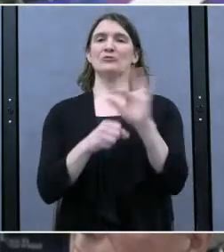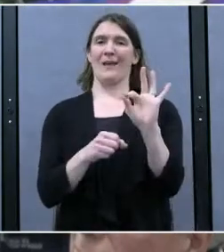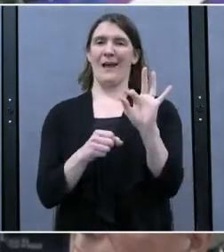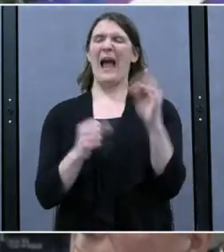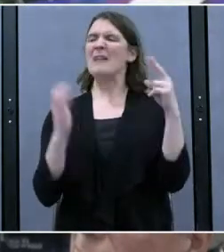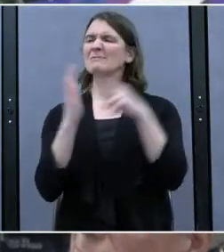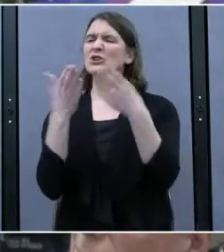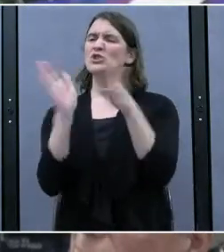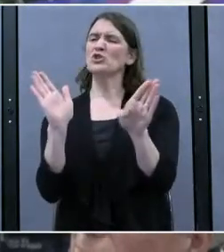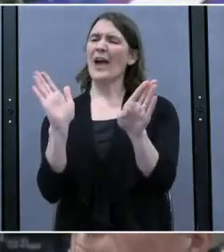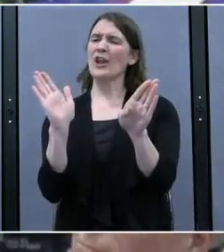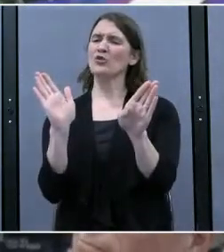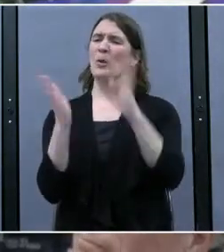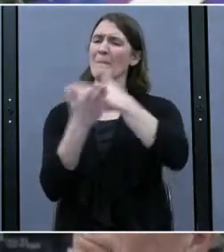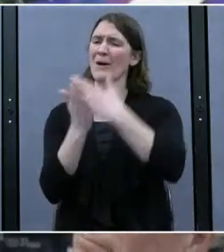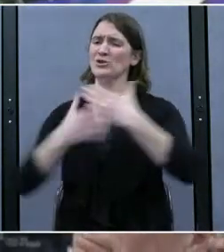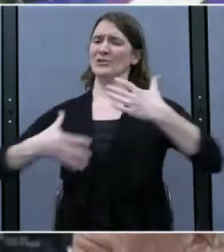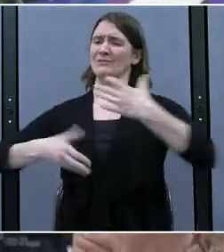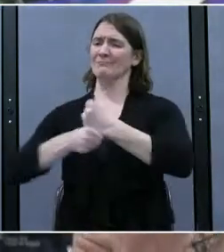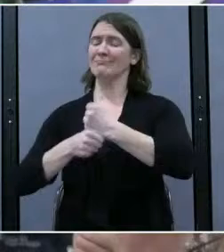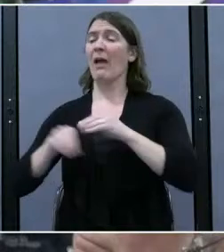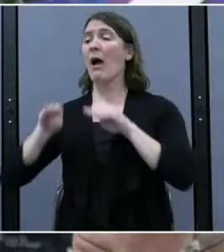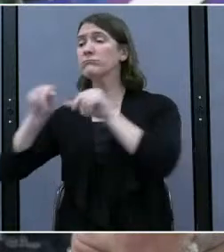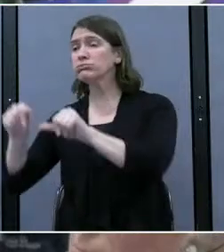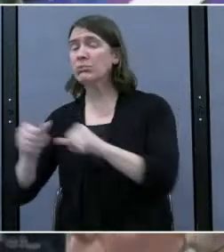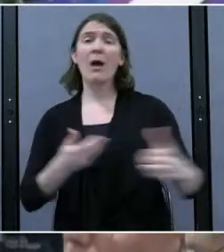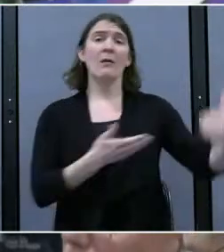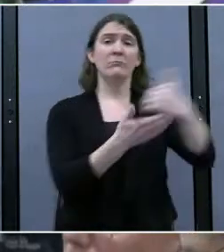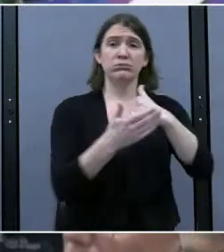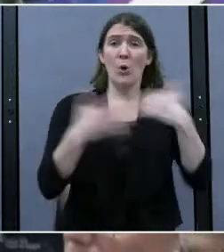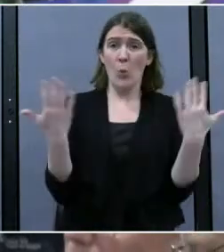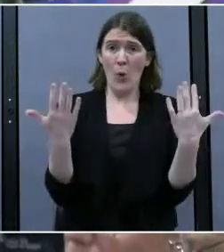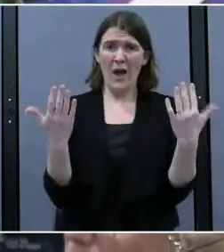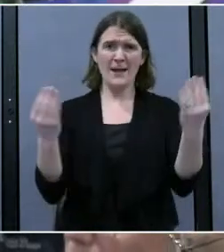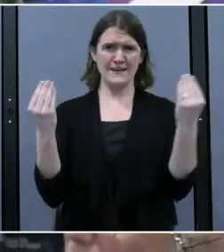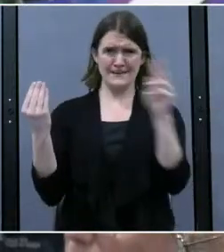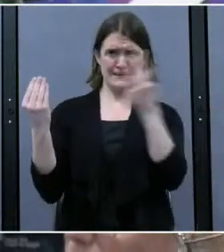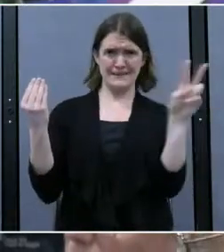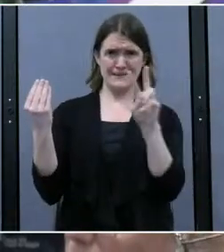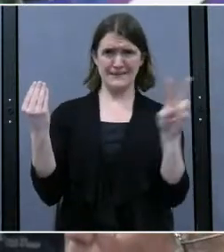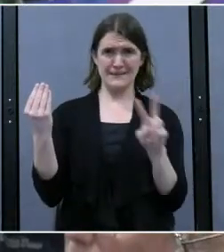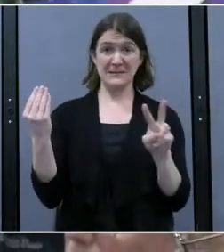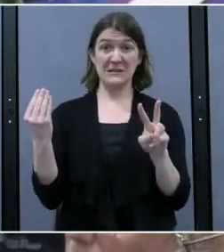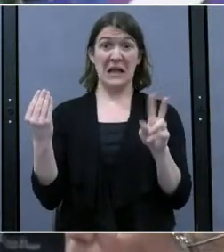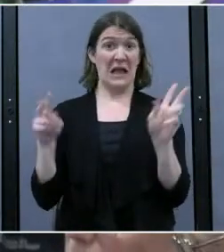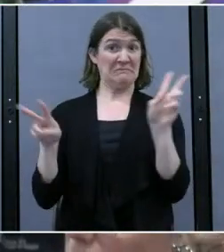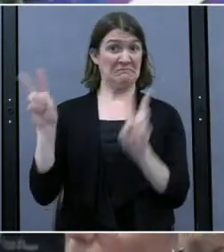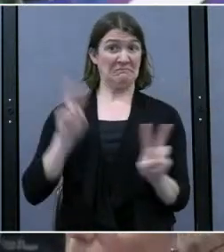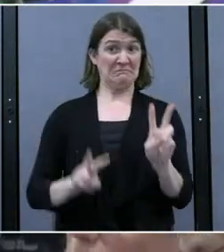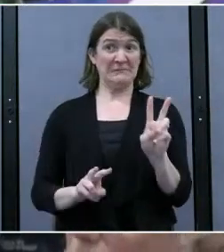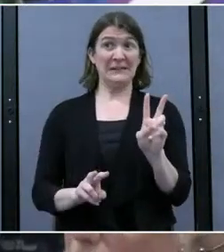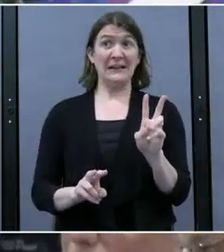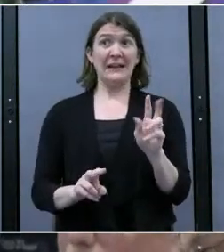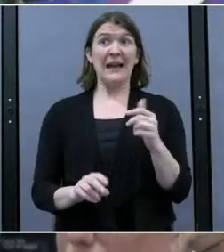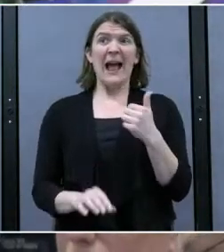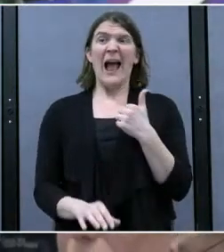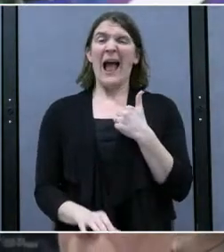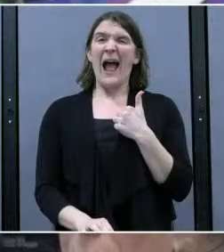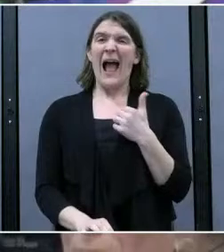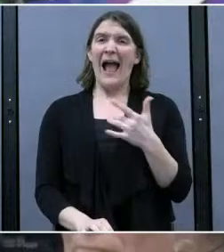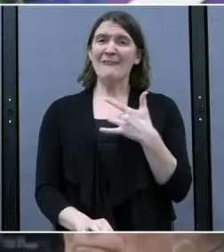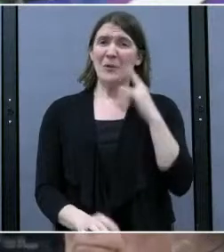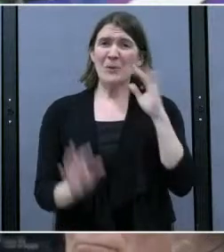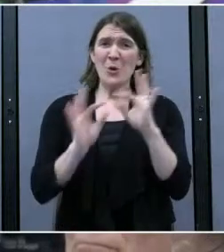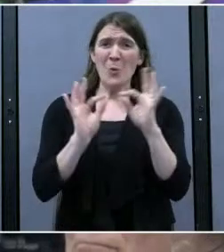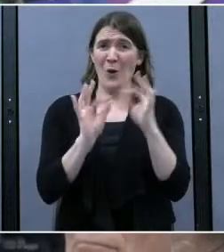fund budget summary expenses and revenue report, in my estimation, it might be more useful to actually ditch